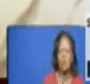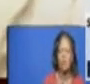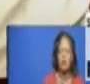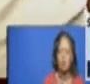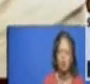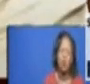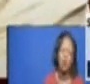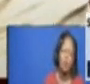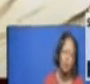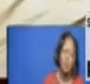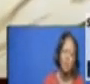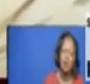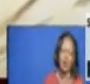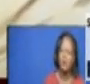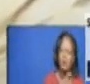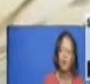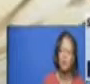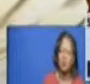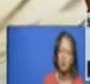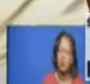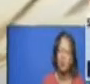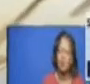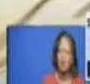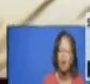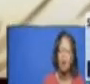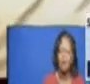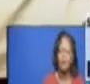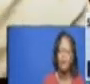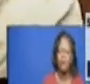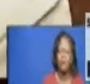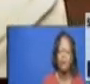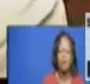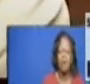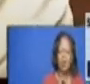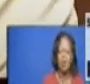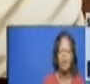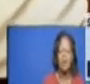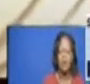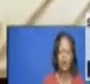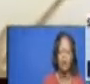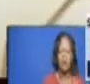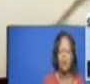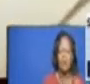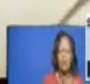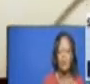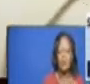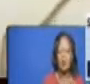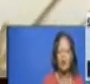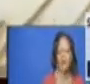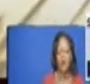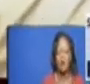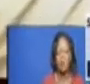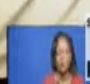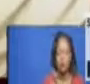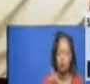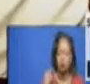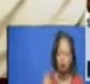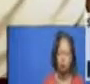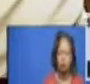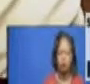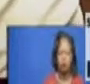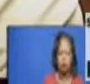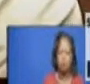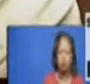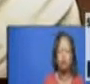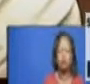I'll be resigning. I have held my practicing certificate from 1985 to date. It's